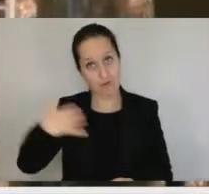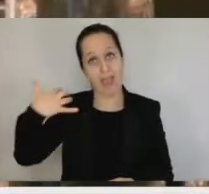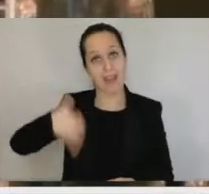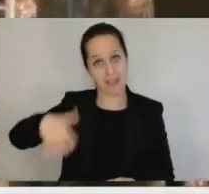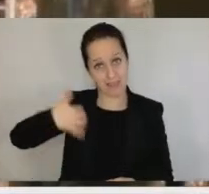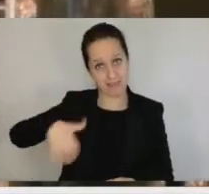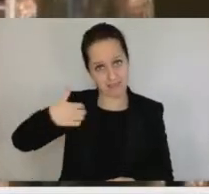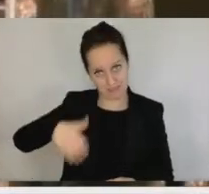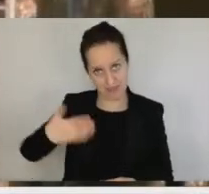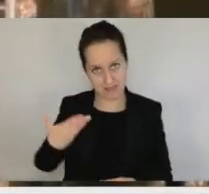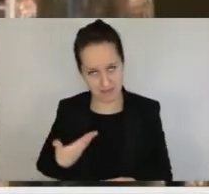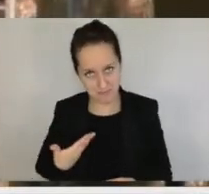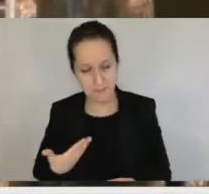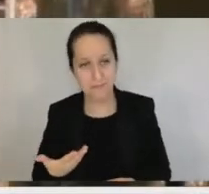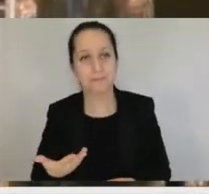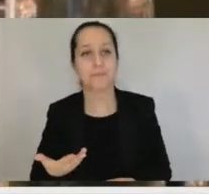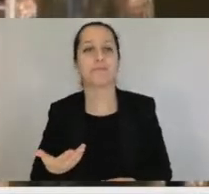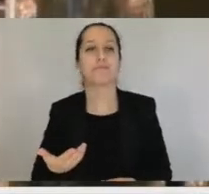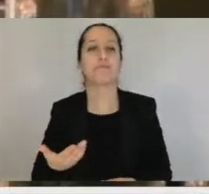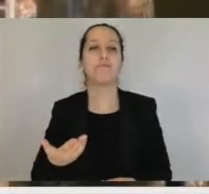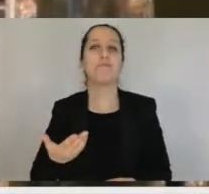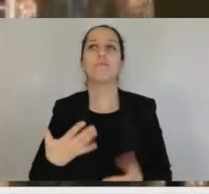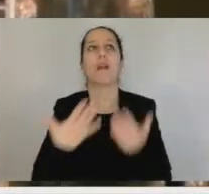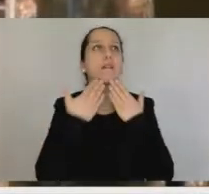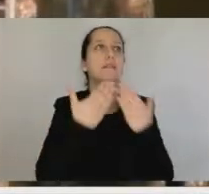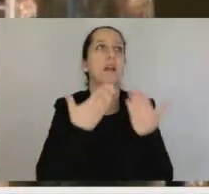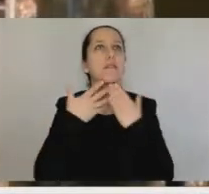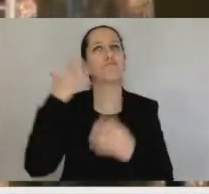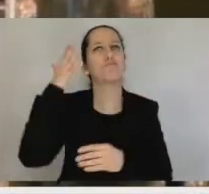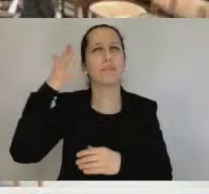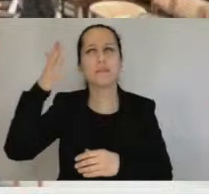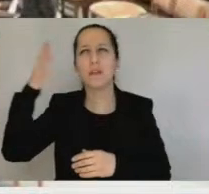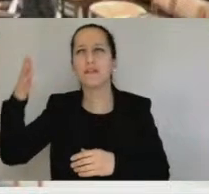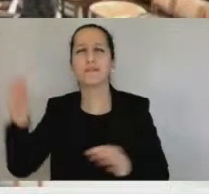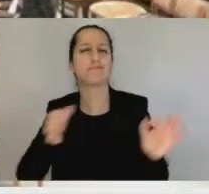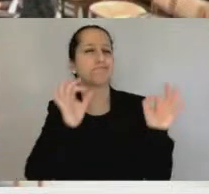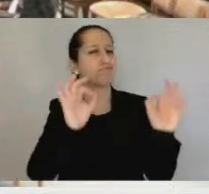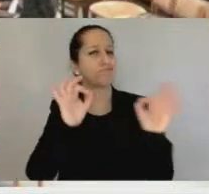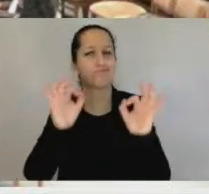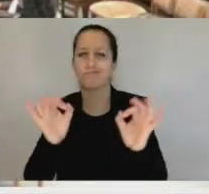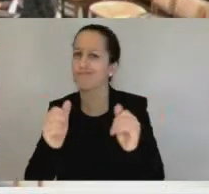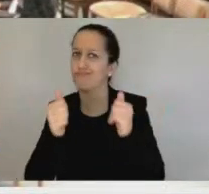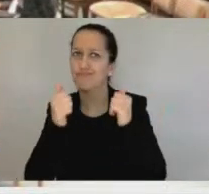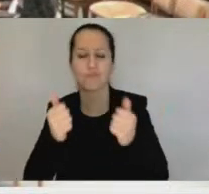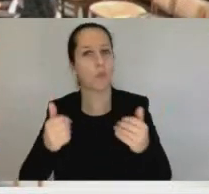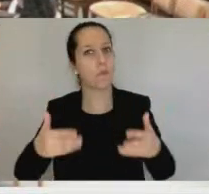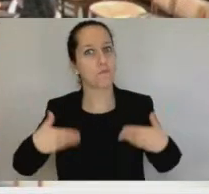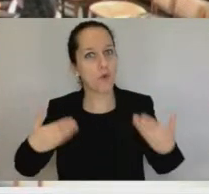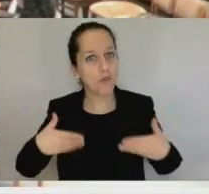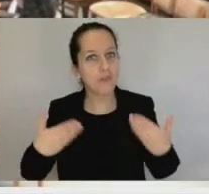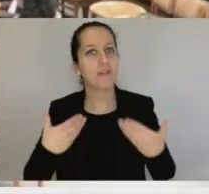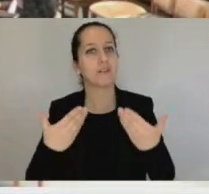Argentina. I am really thankful for all the speakers. These were excellent